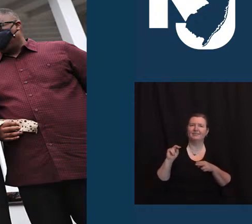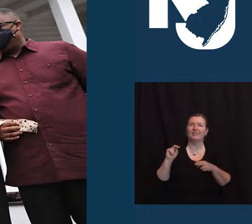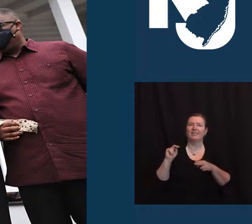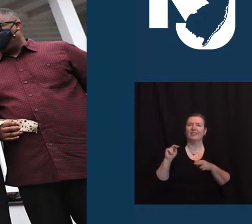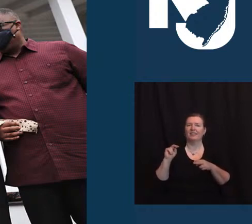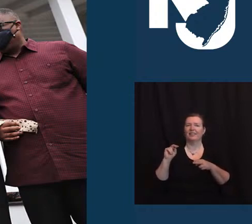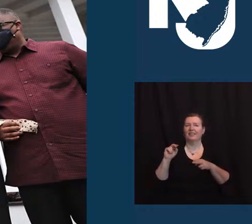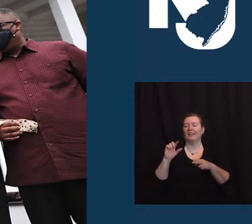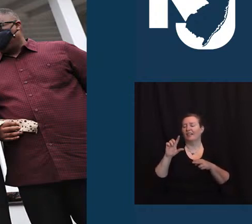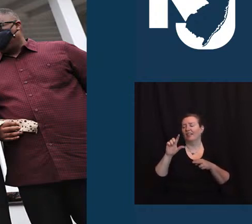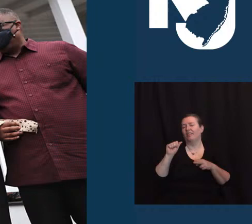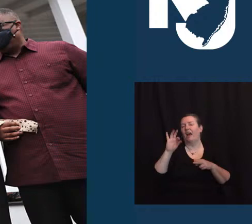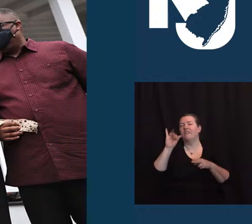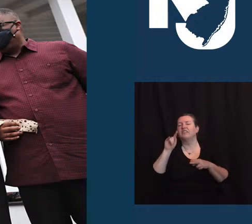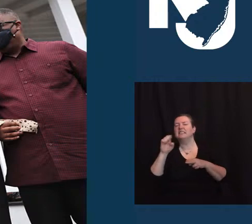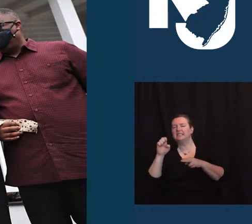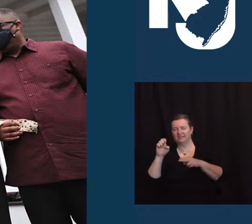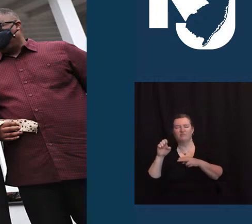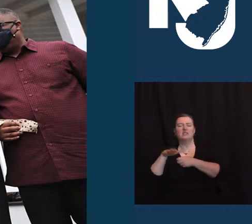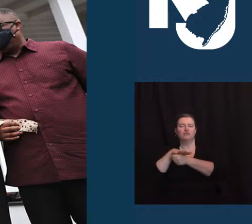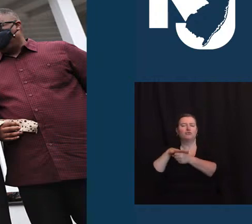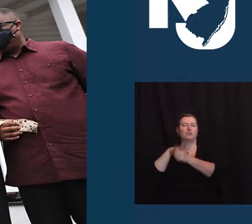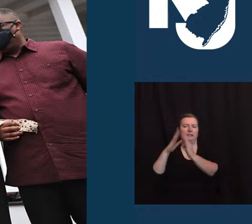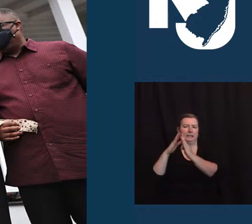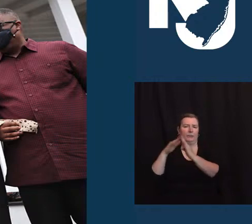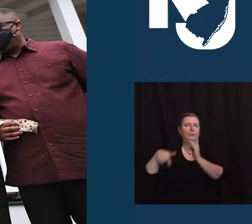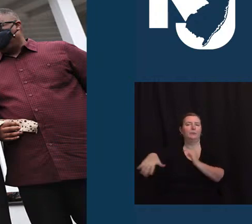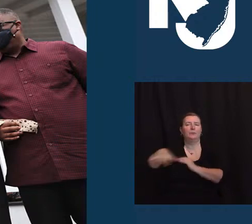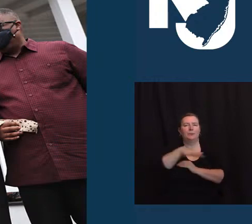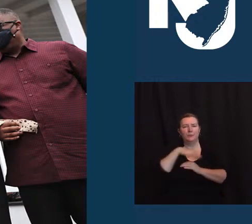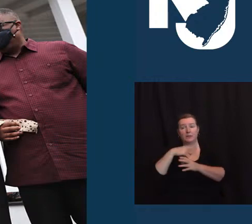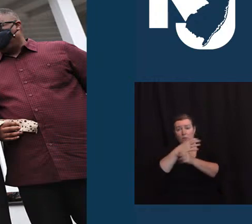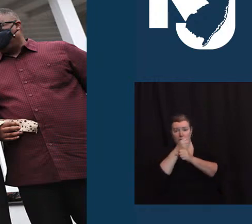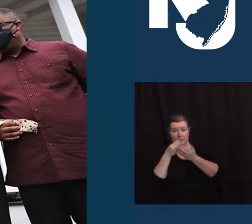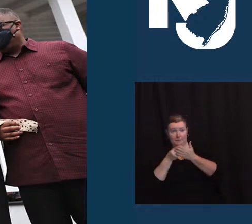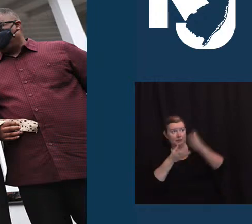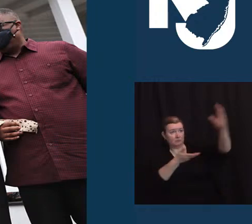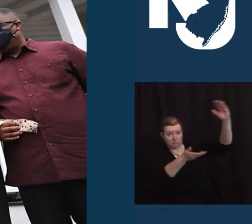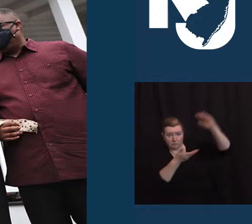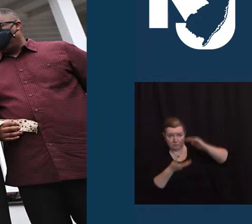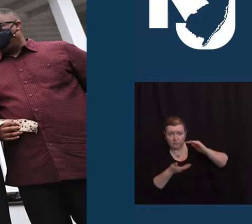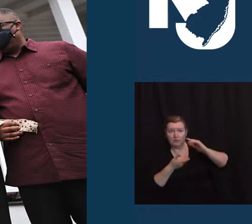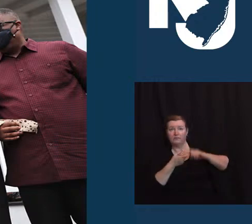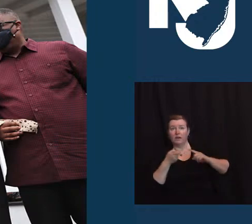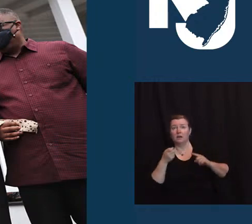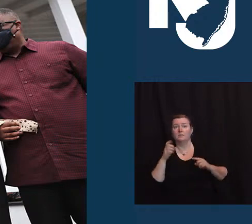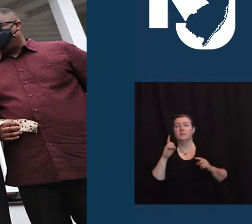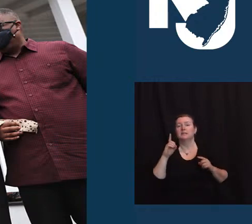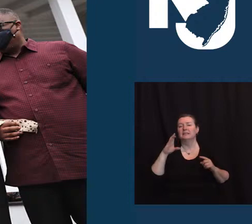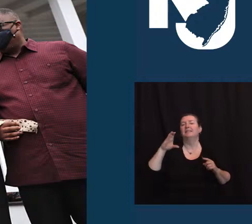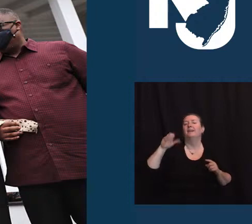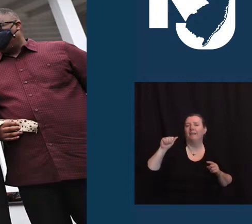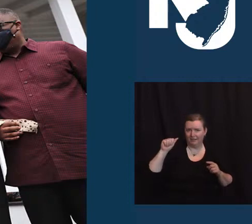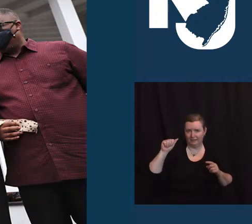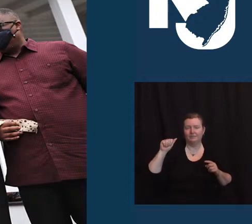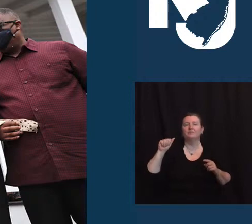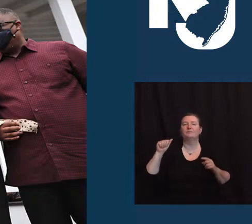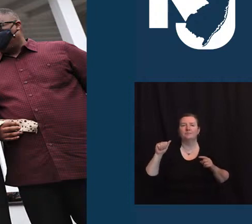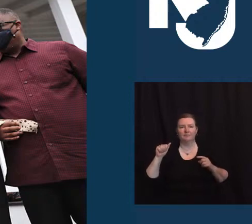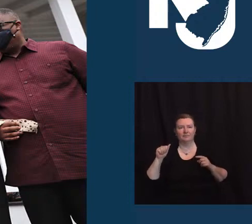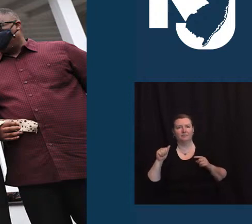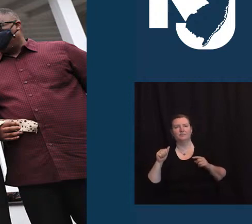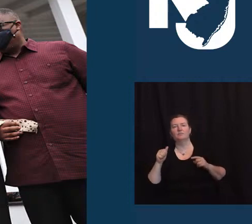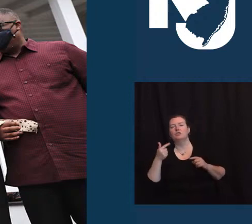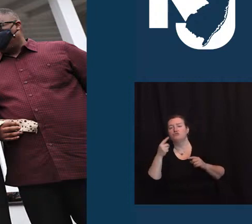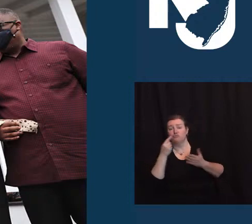Preservation COVID-19 Relief Grant Program. Through the department's efforts, the museum was able to secure the grant funding it needed